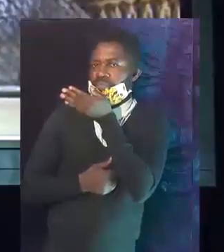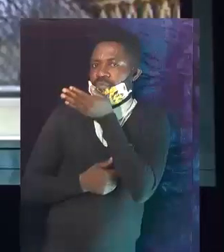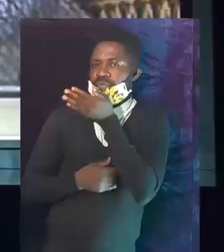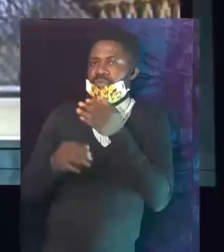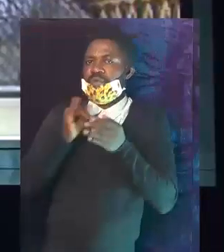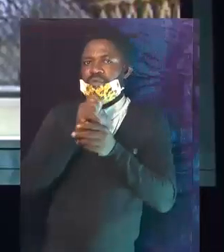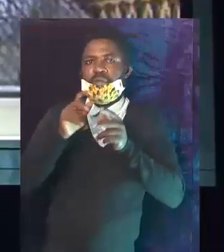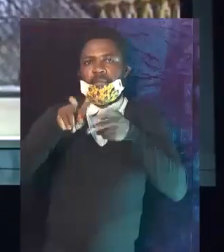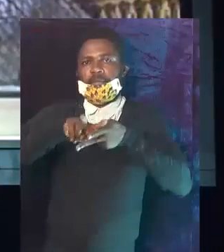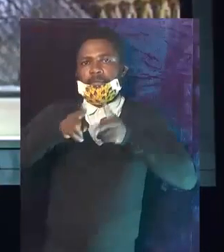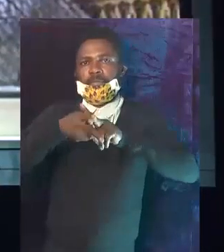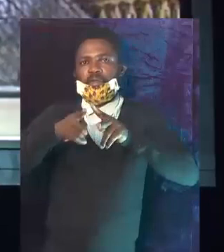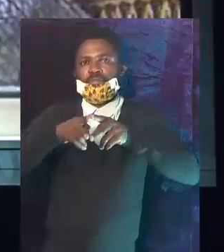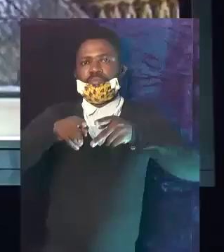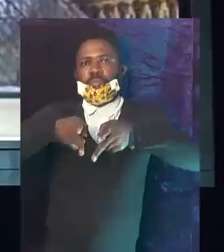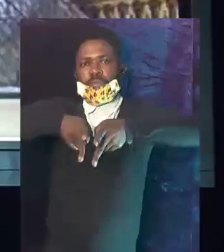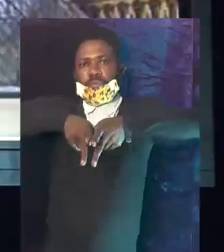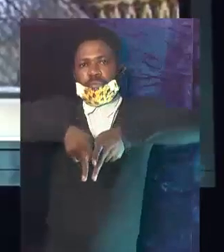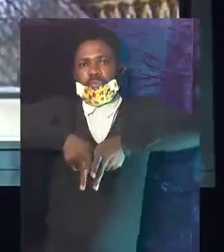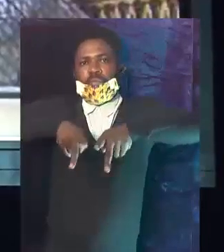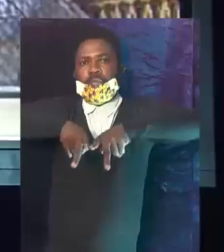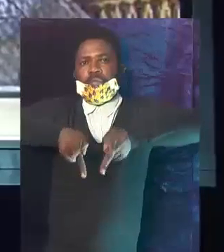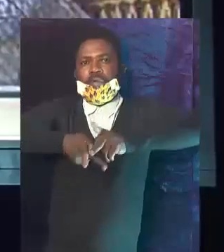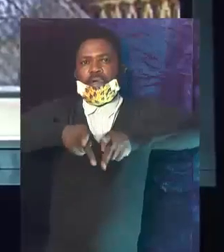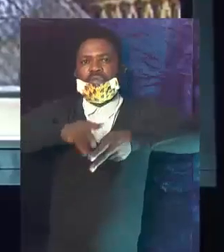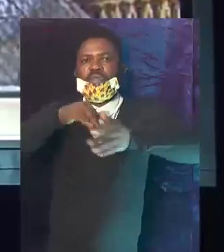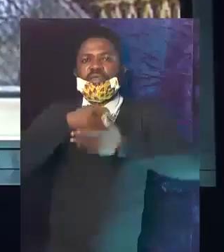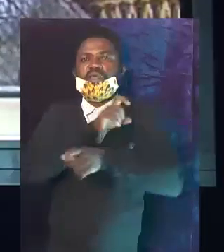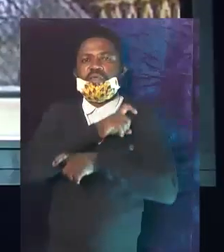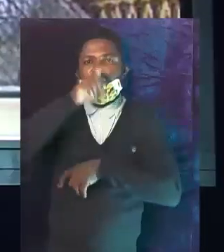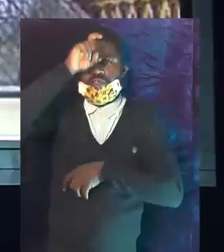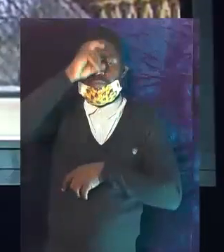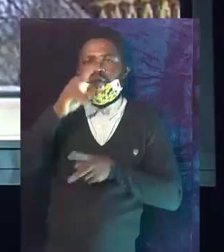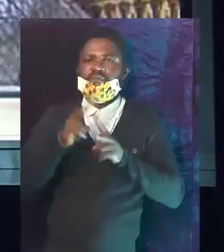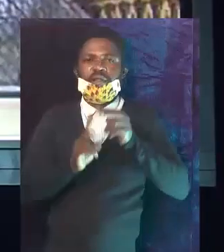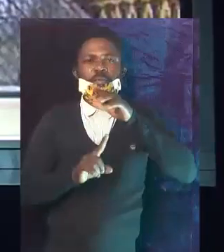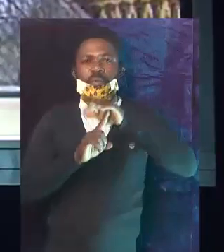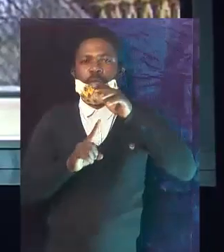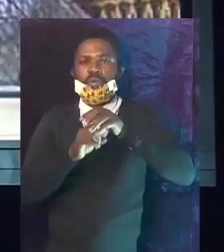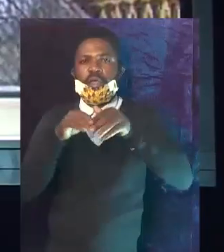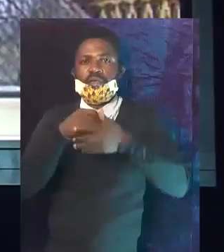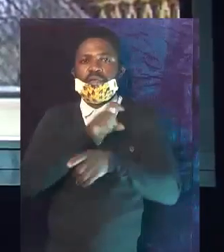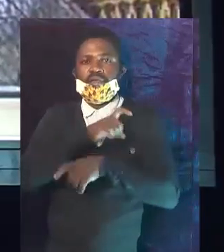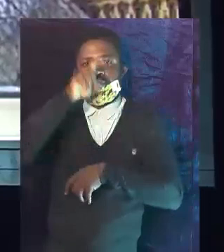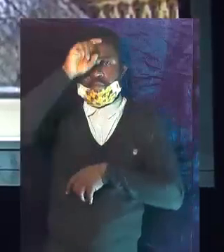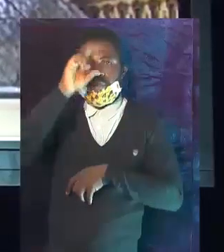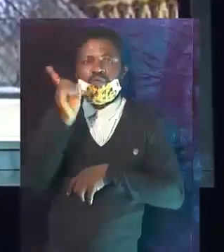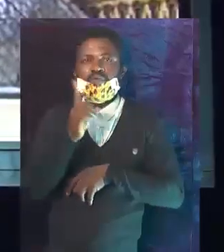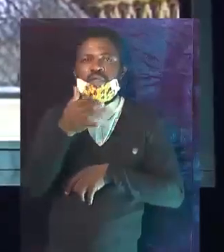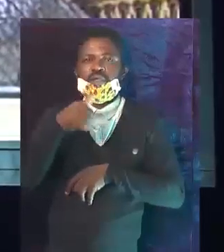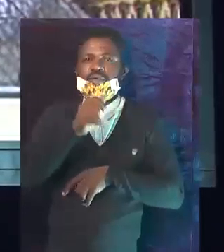a pyramid in Egypt. Egyptians are famous for their pyramids where they bury